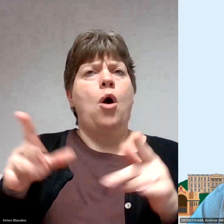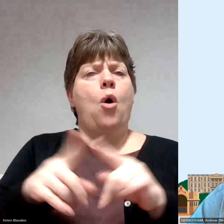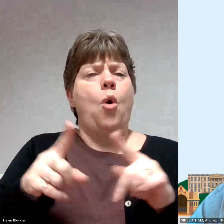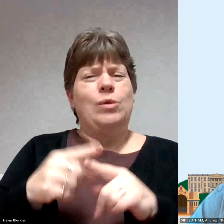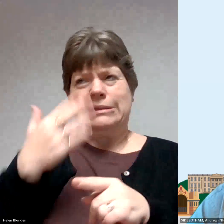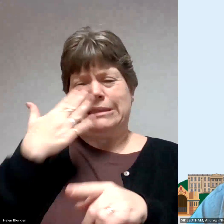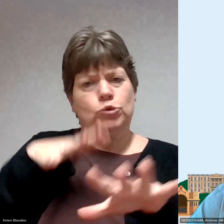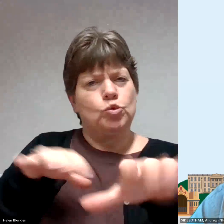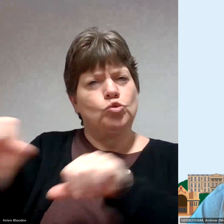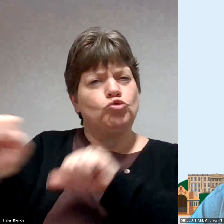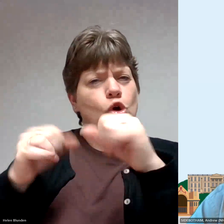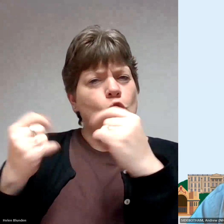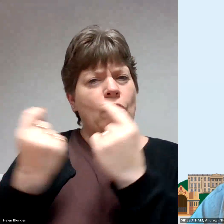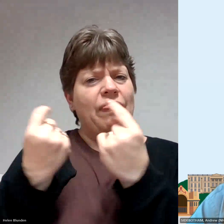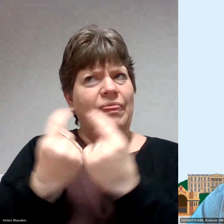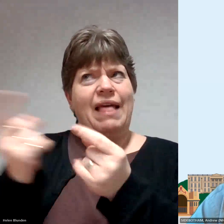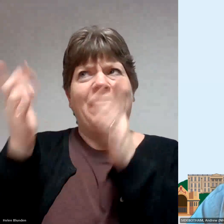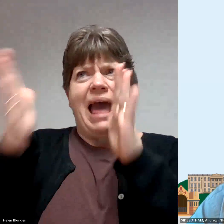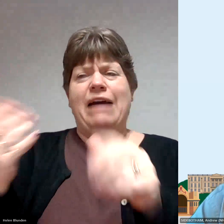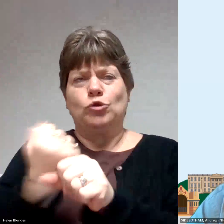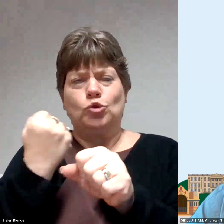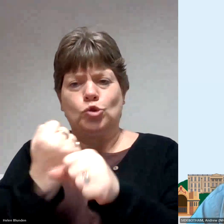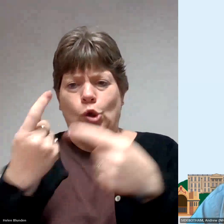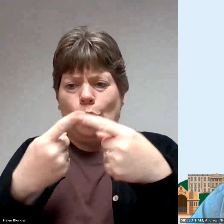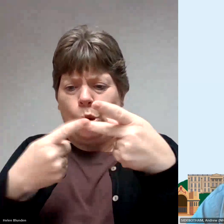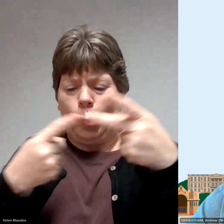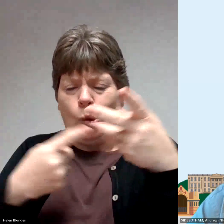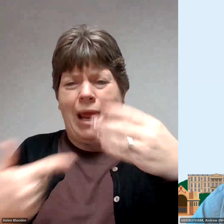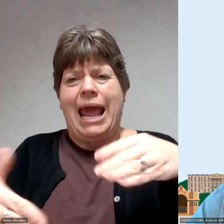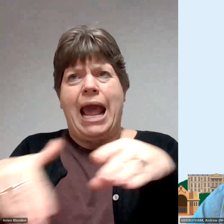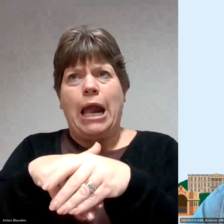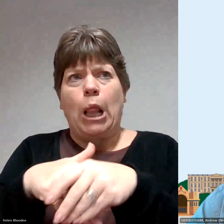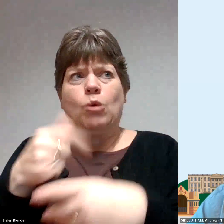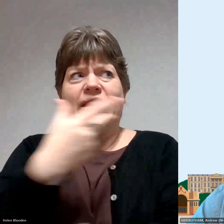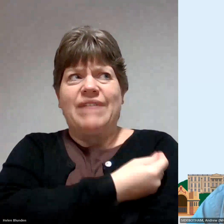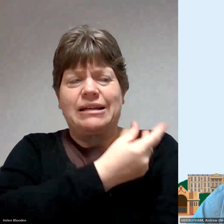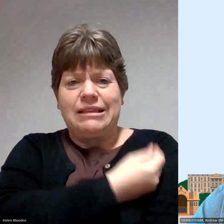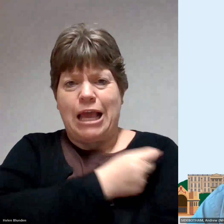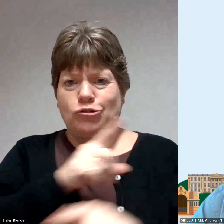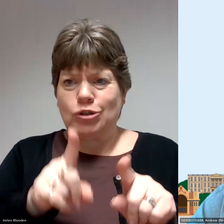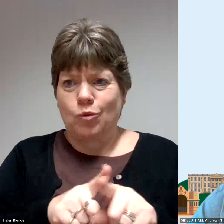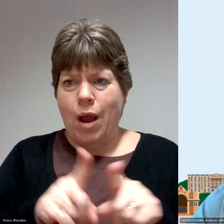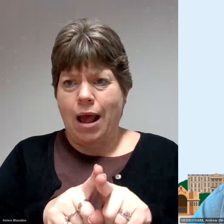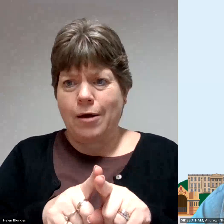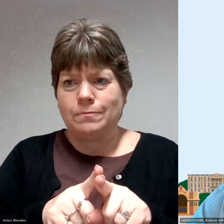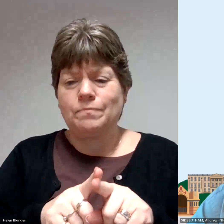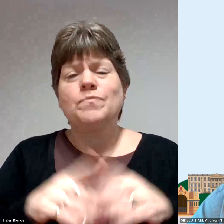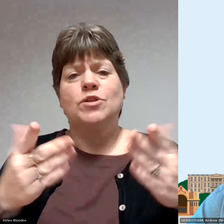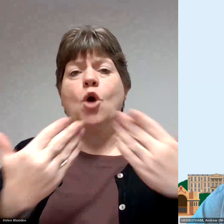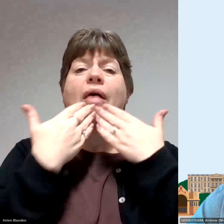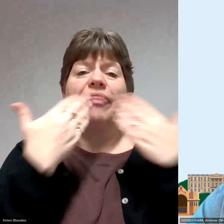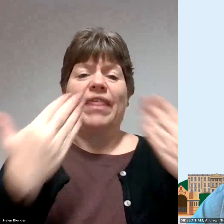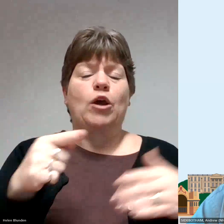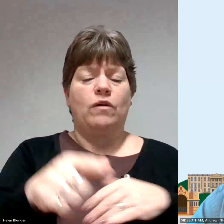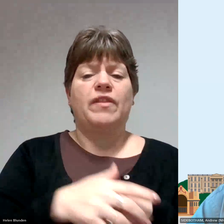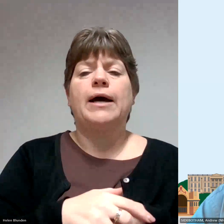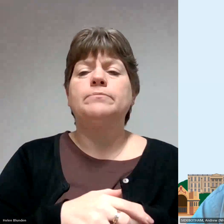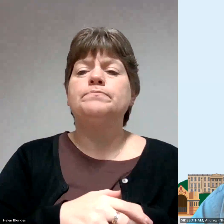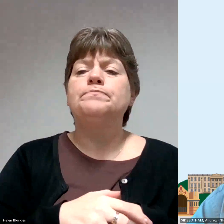with all the things they now have to juggle, including vaccinations. So thank you for that,